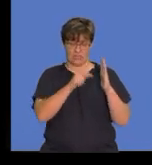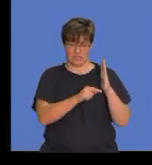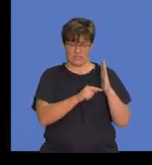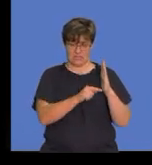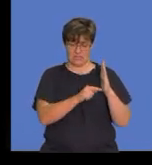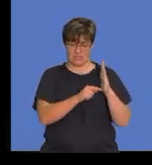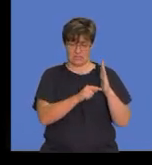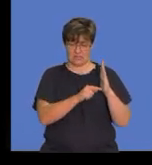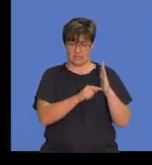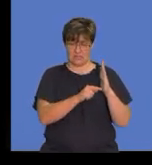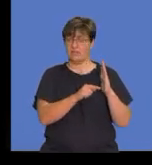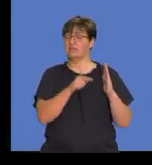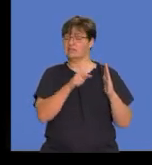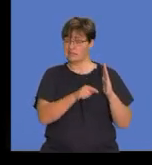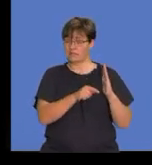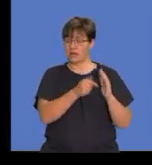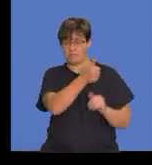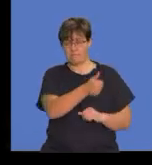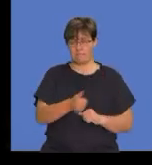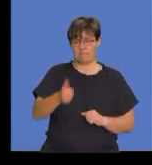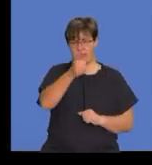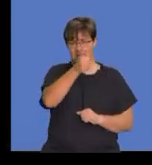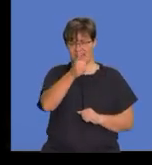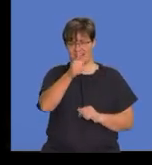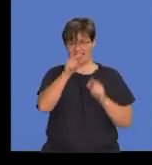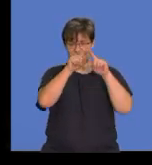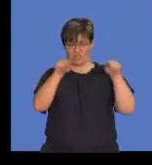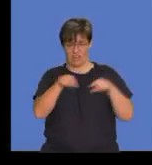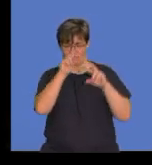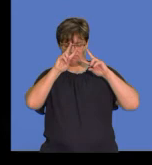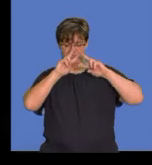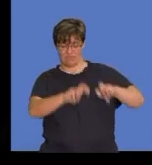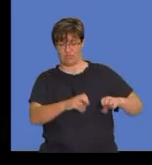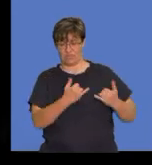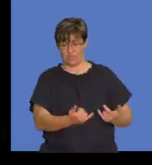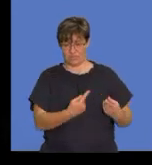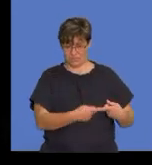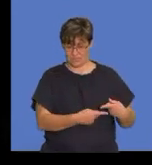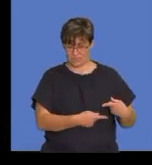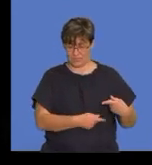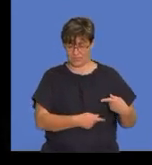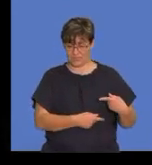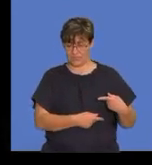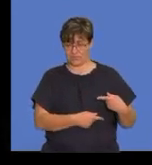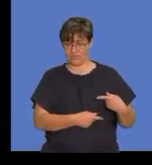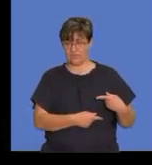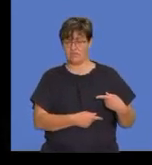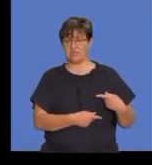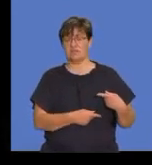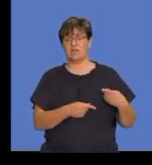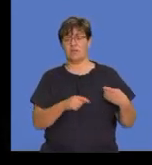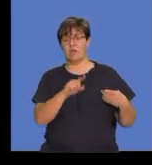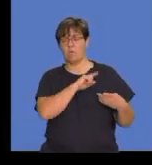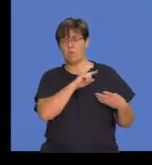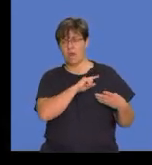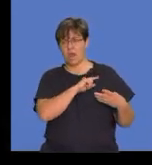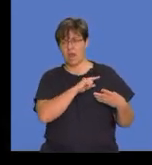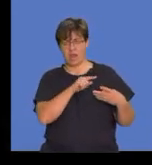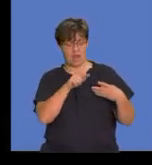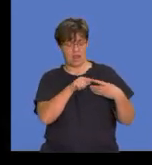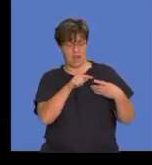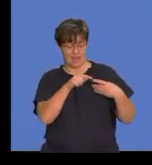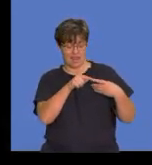has an angle that is a 90 degrees. So that was the main triangle that we're looking at and we're